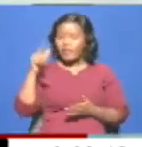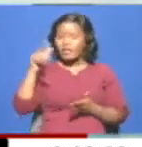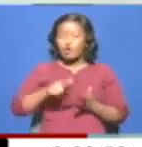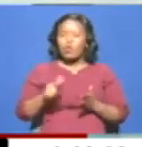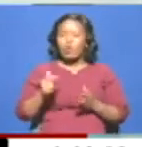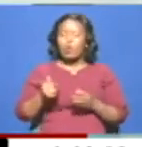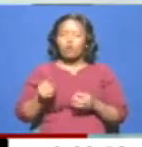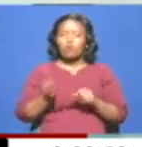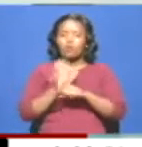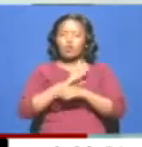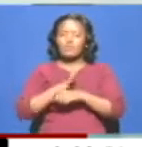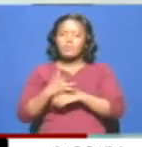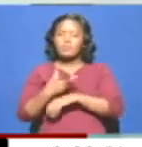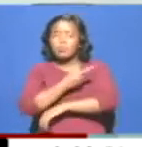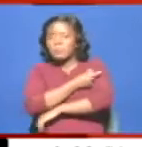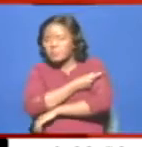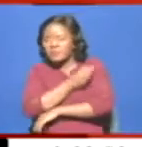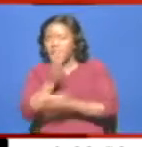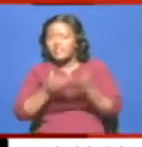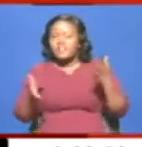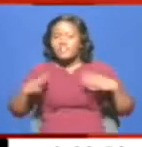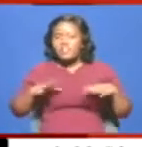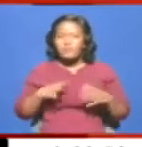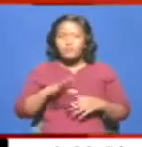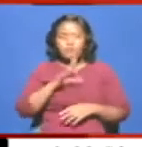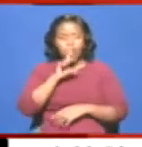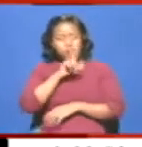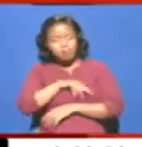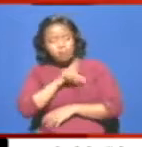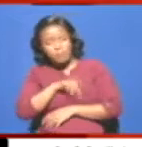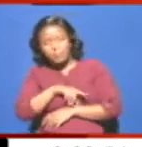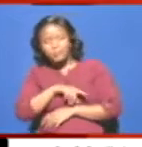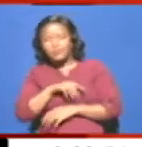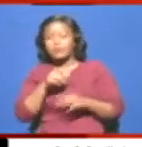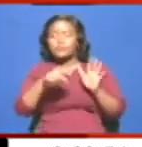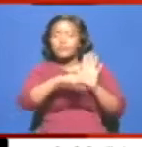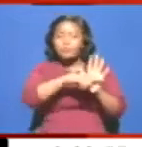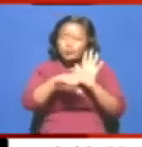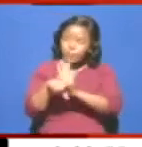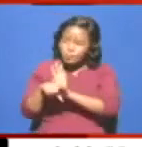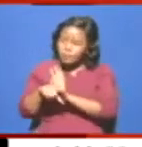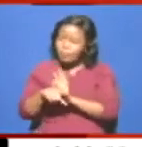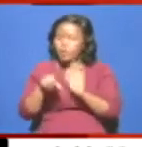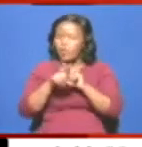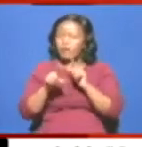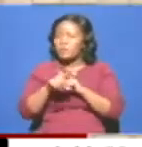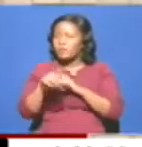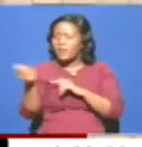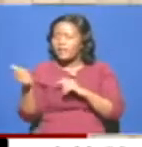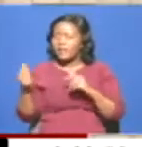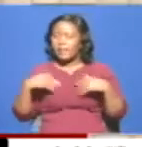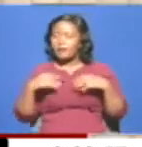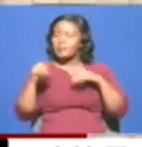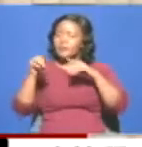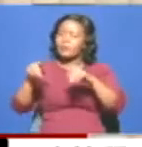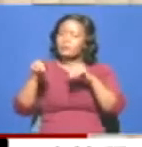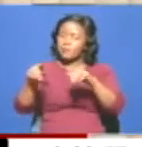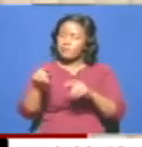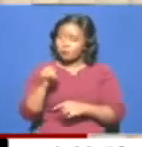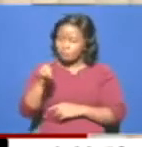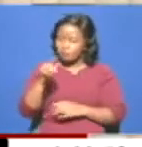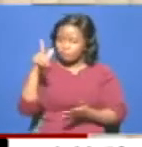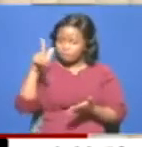as negative publicity about effects of the vaccine on social media and lack of adequate doses have been blamed for the trend. The researchers who